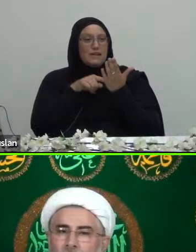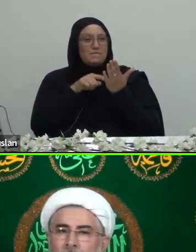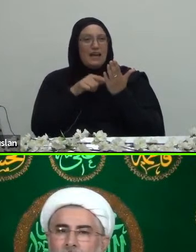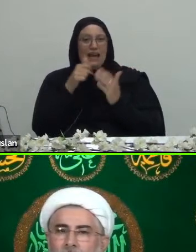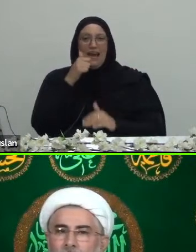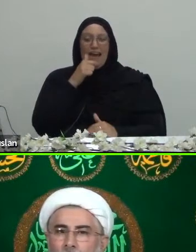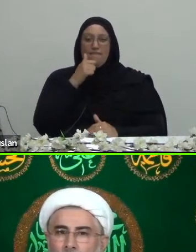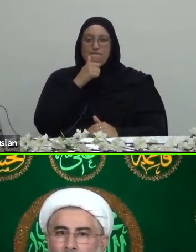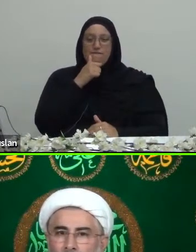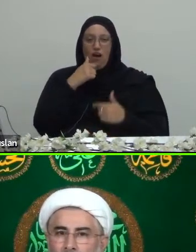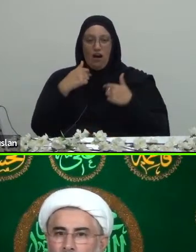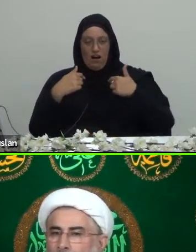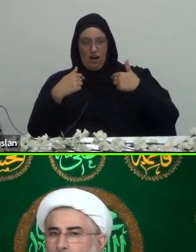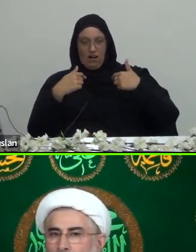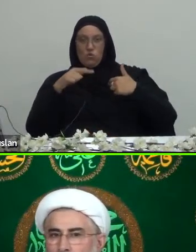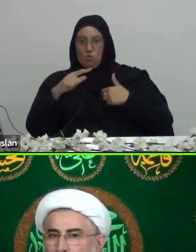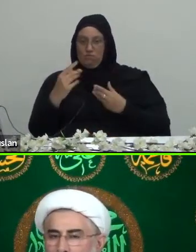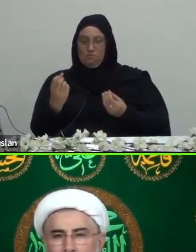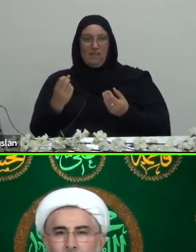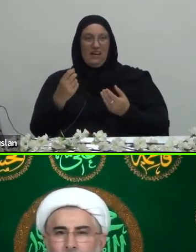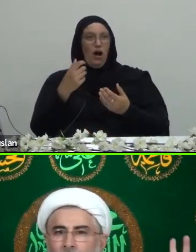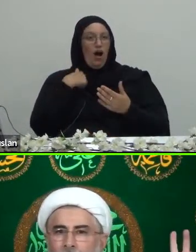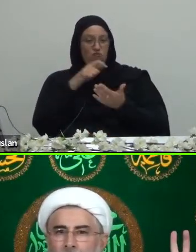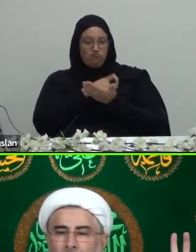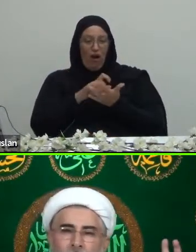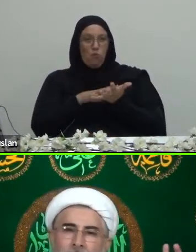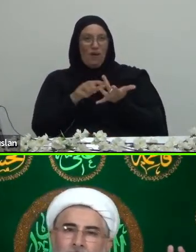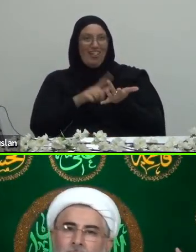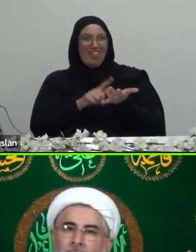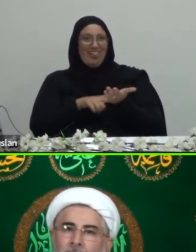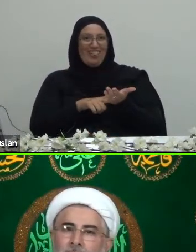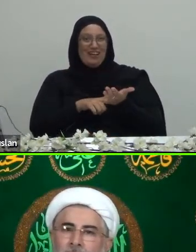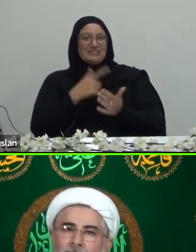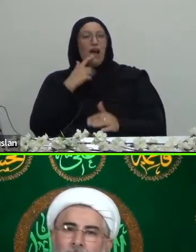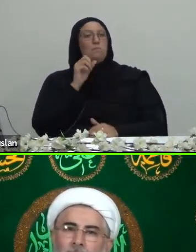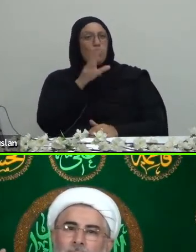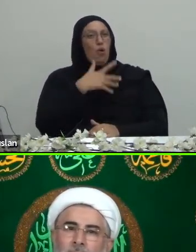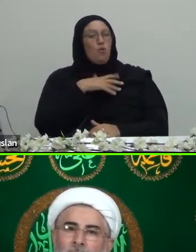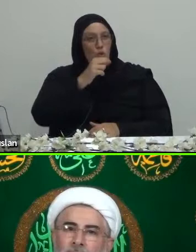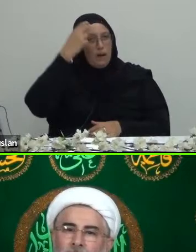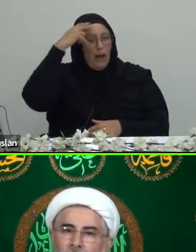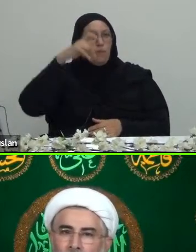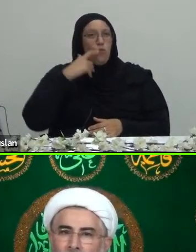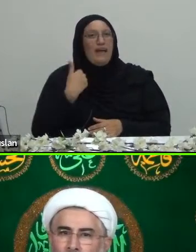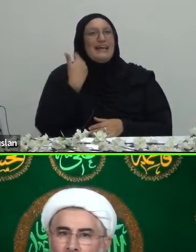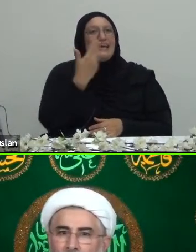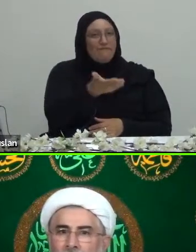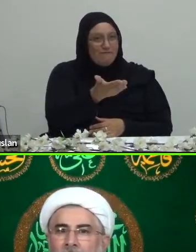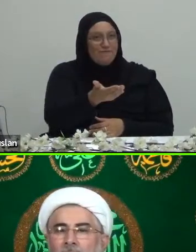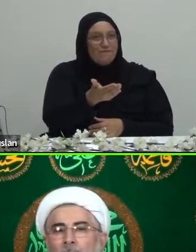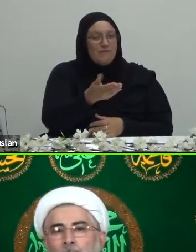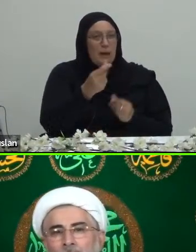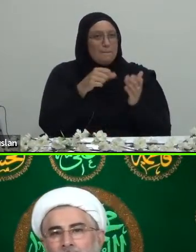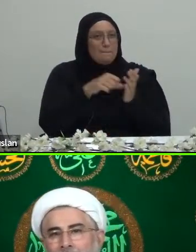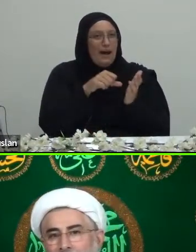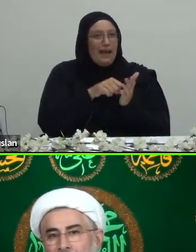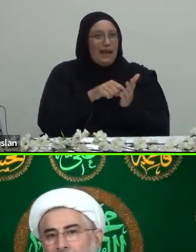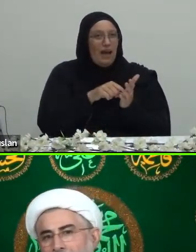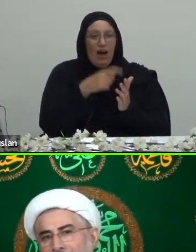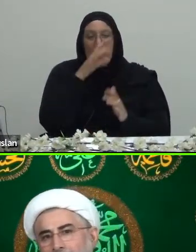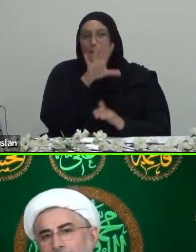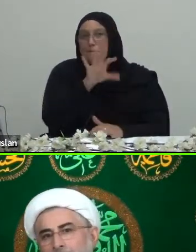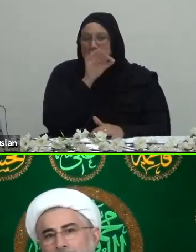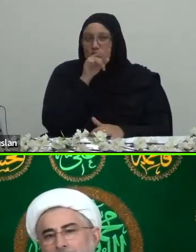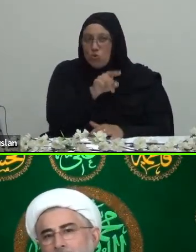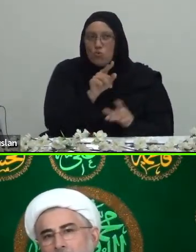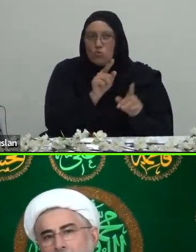the executor of my will. Even though I understand legally they may call it conflict of interest, but as far